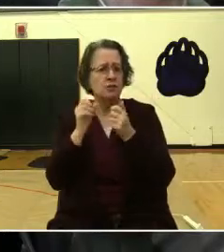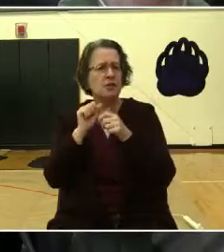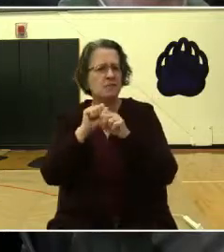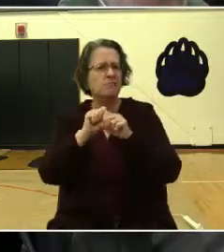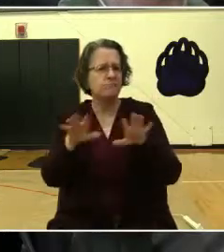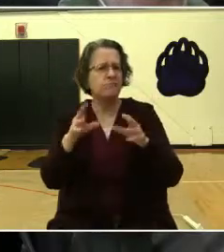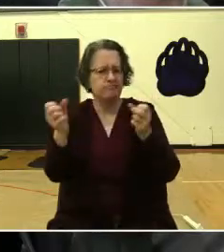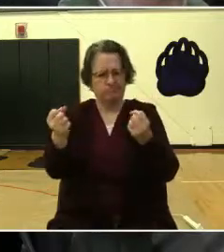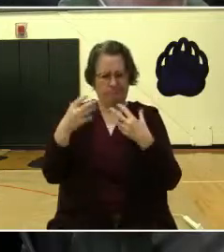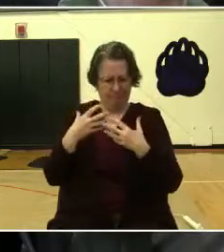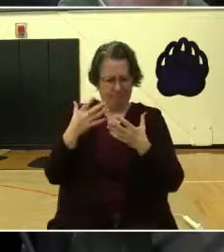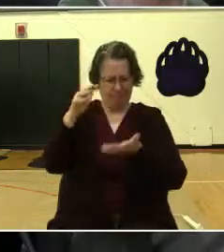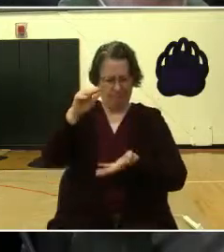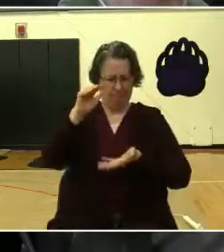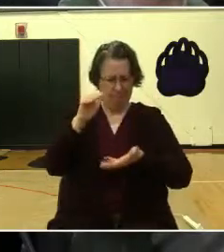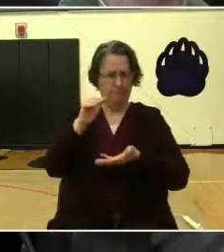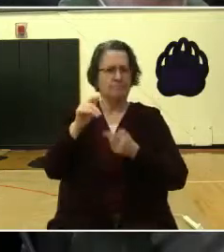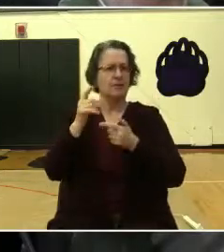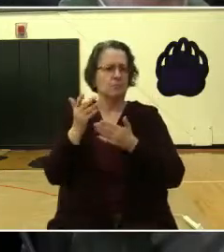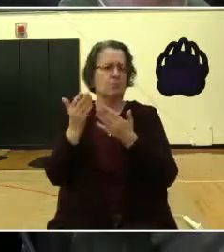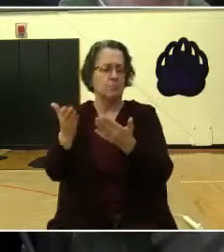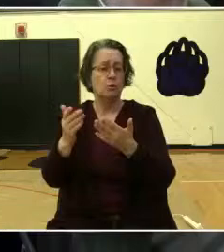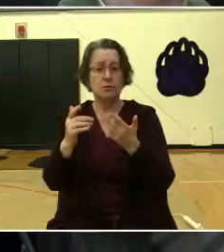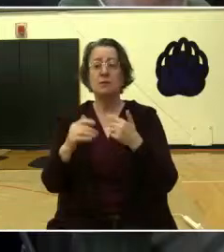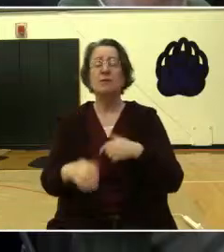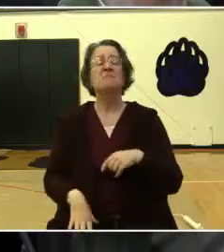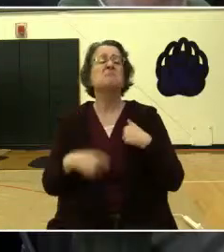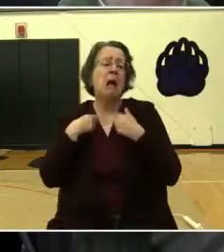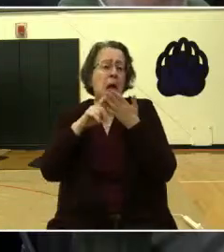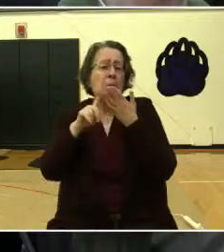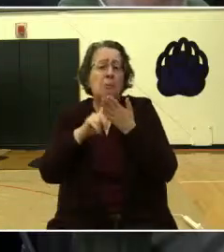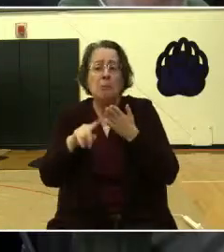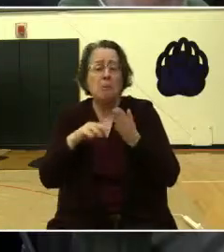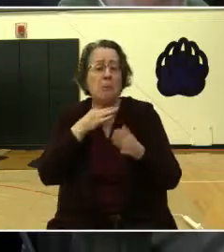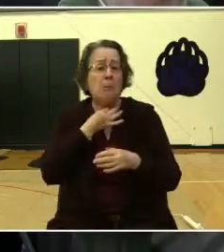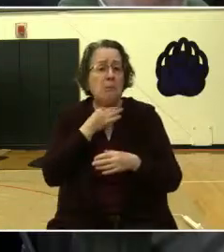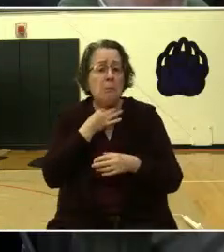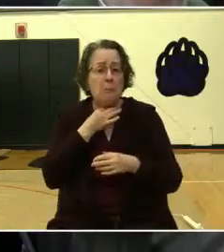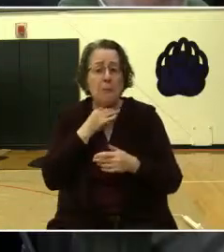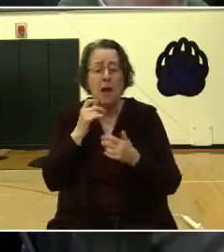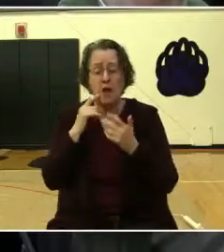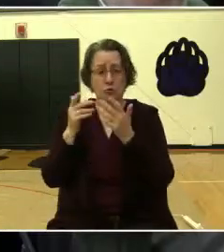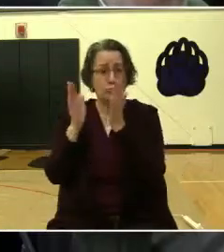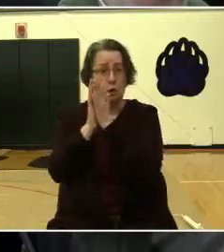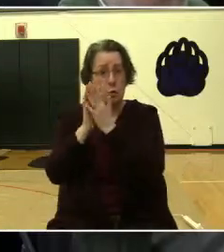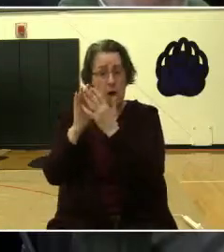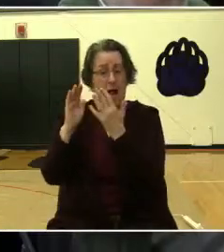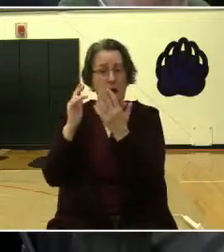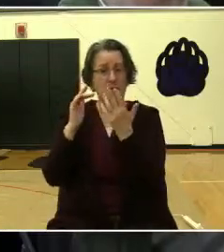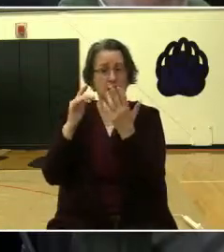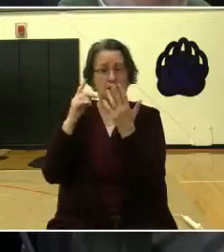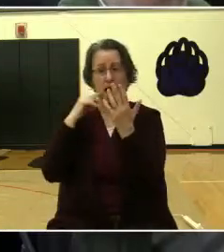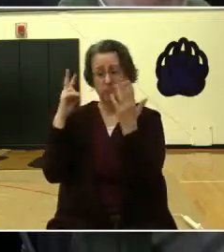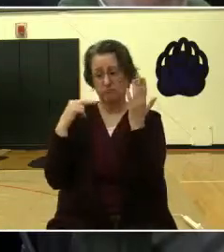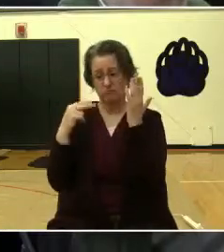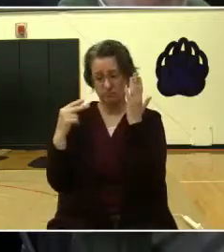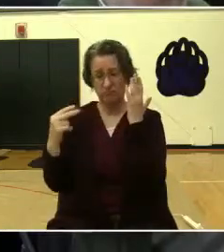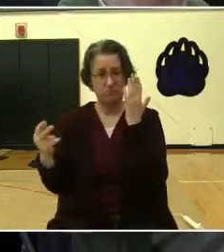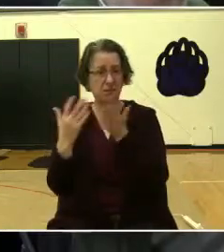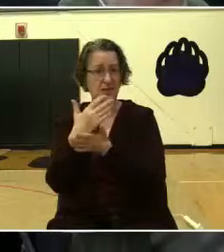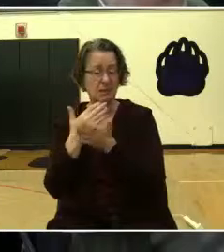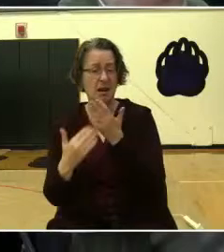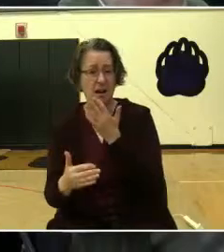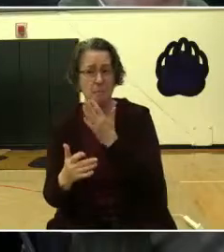um on my own looking at the requests in comparison to some of the budgets of these organizations that are